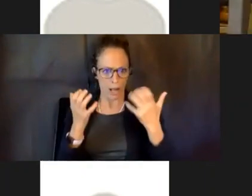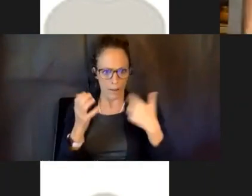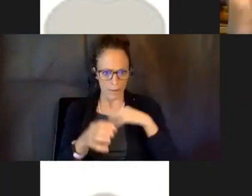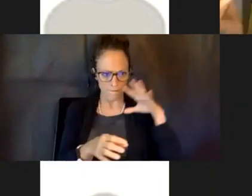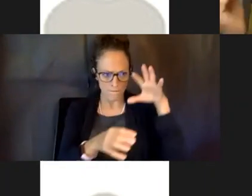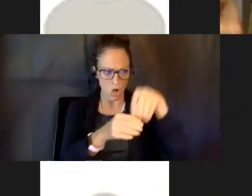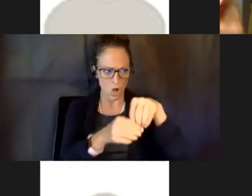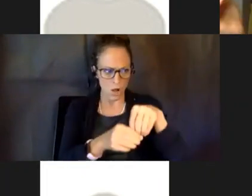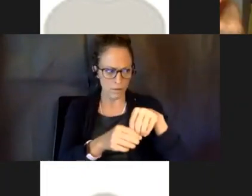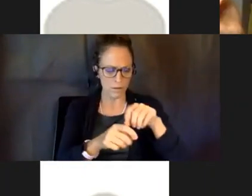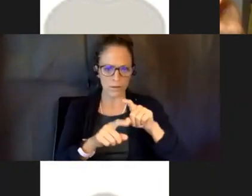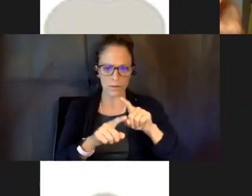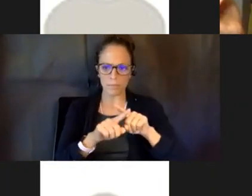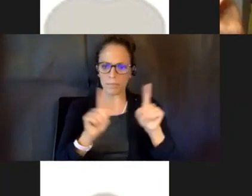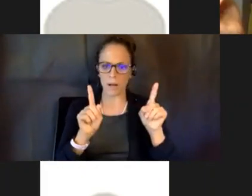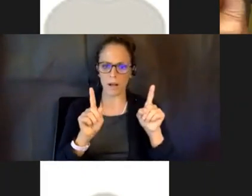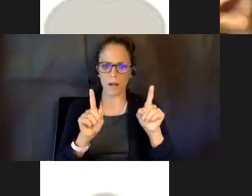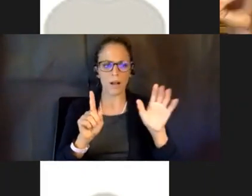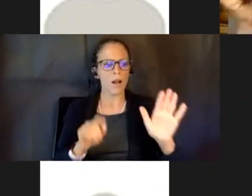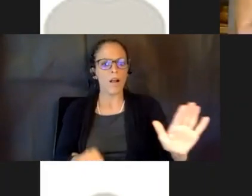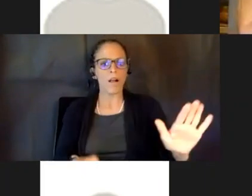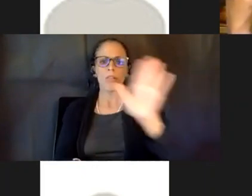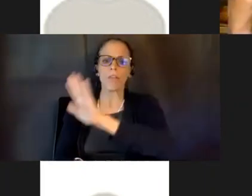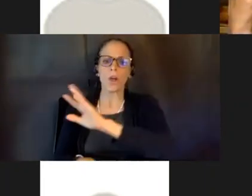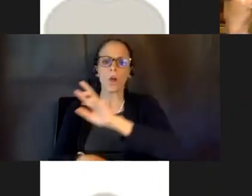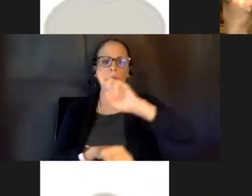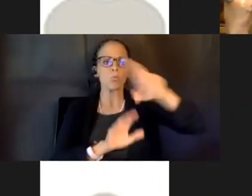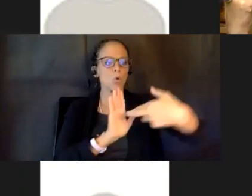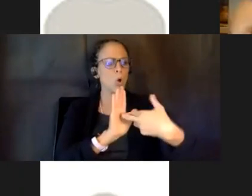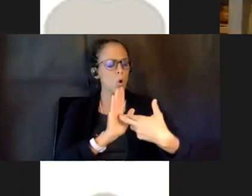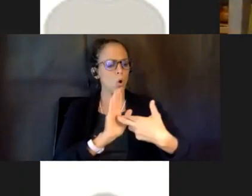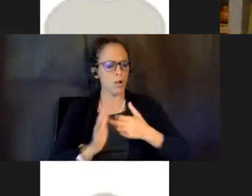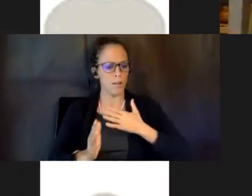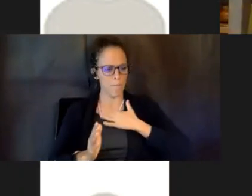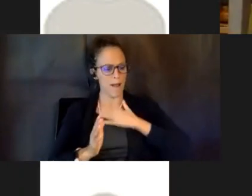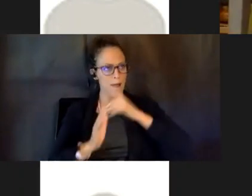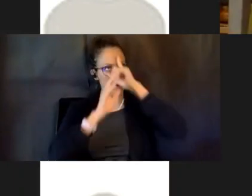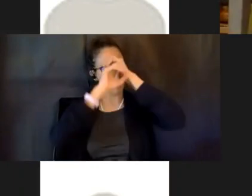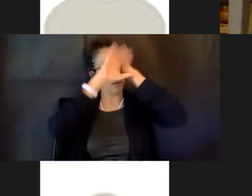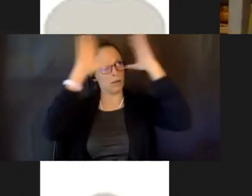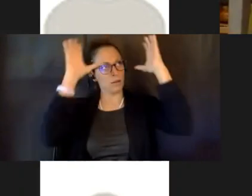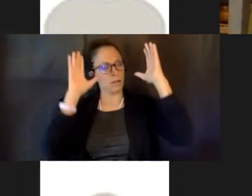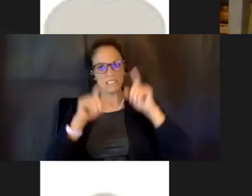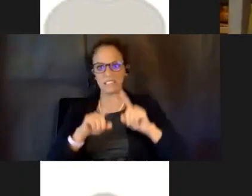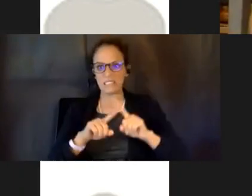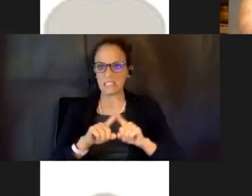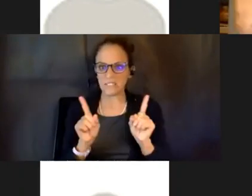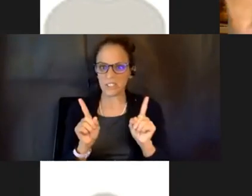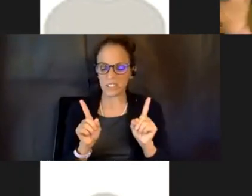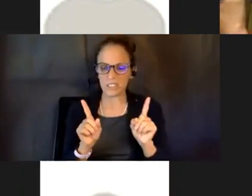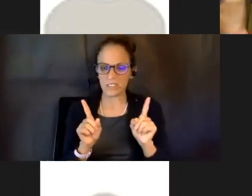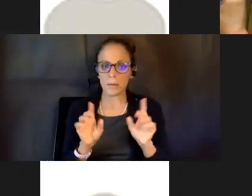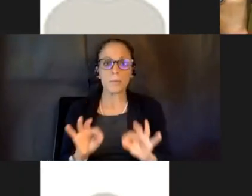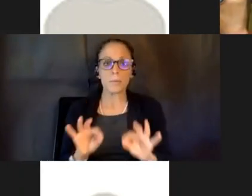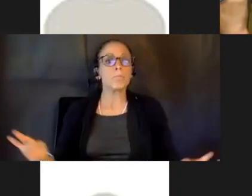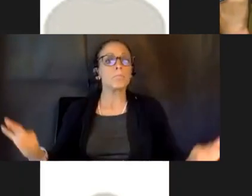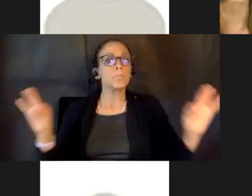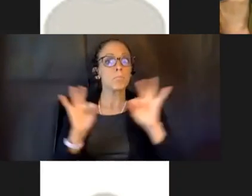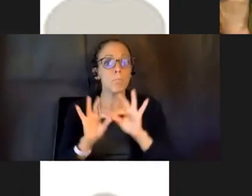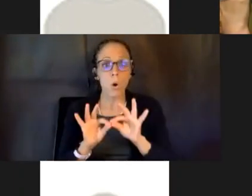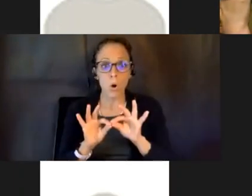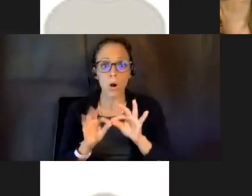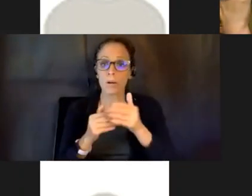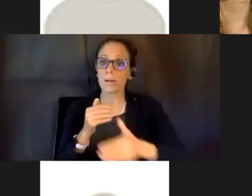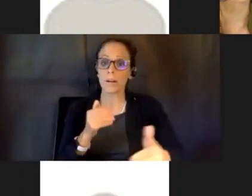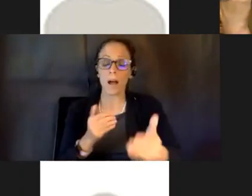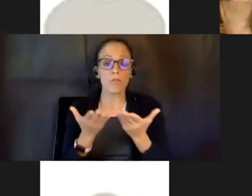this is why when I say know thyself, and I say this knowing I don't come from wealth, I will probably be deeply in debt for the rest of my